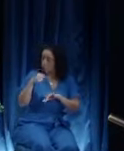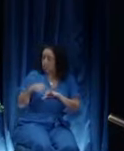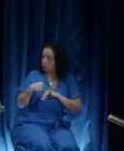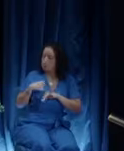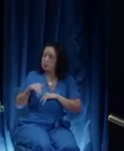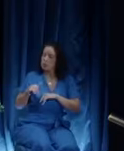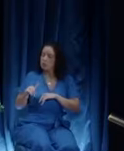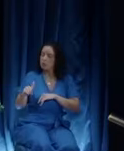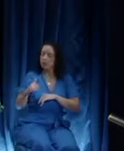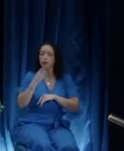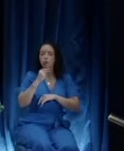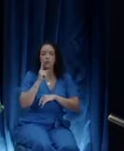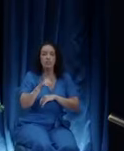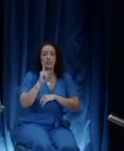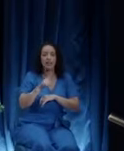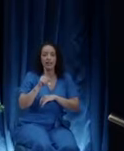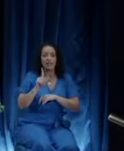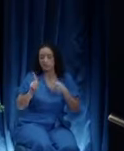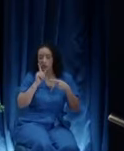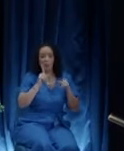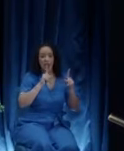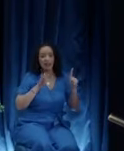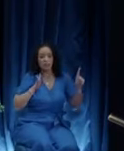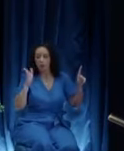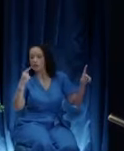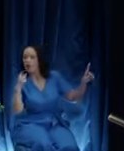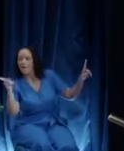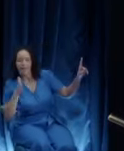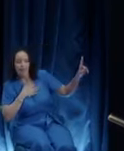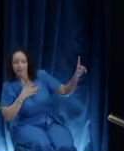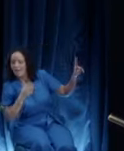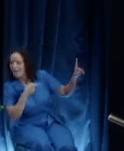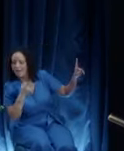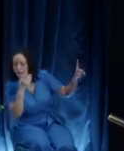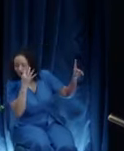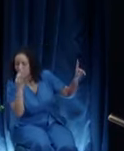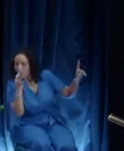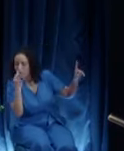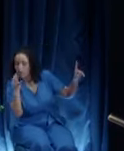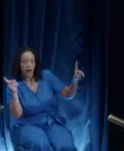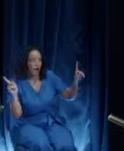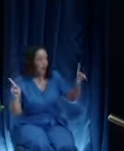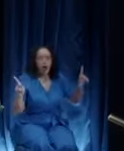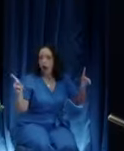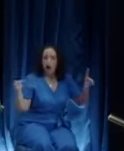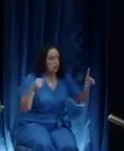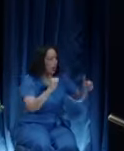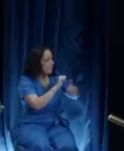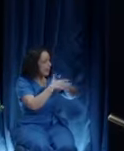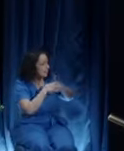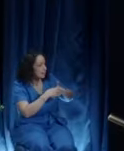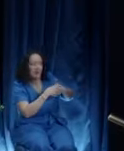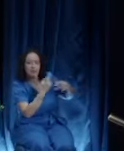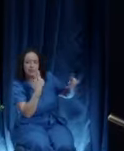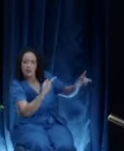that. They're like, oh no, she really likes him, honest. And the ambassador's like, well, if her best mate says so, well, it must be true, we'll stay here